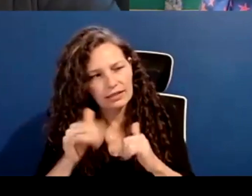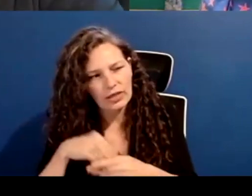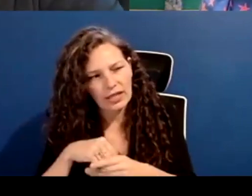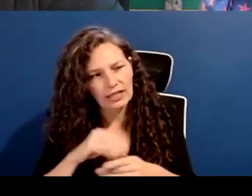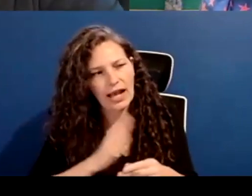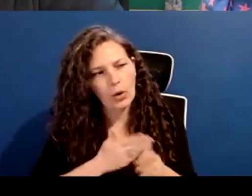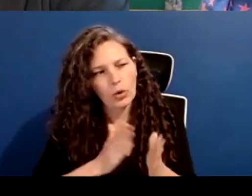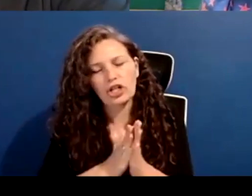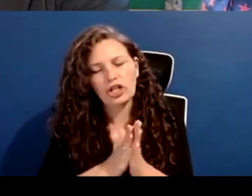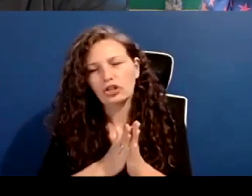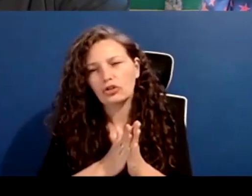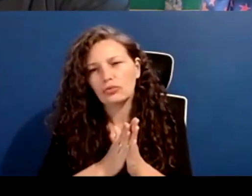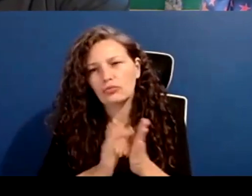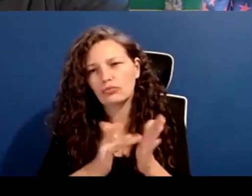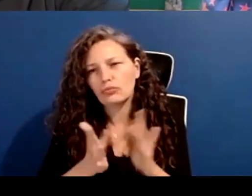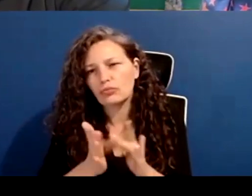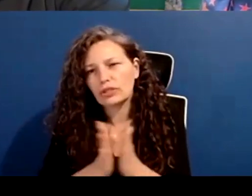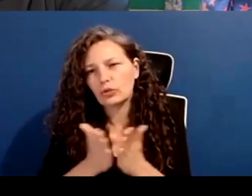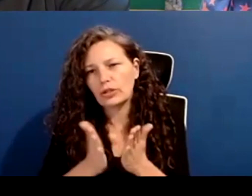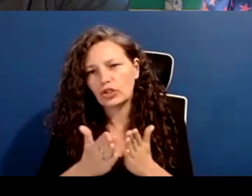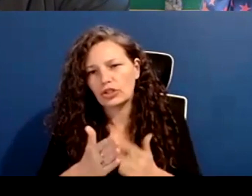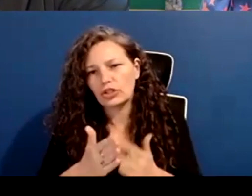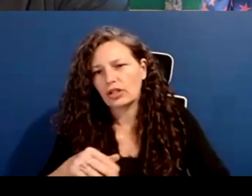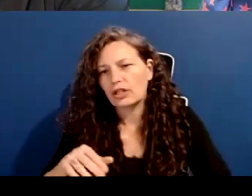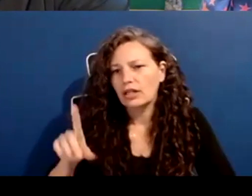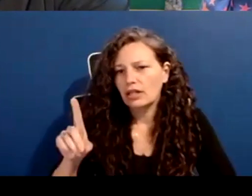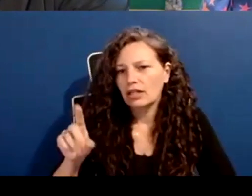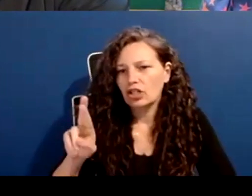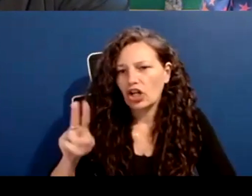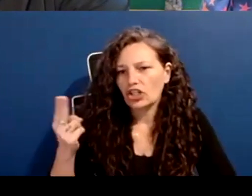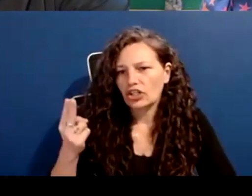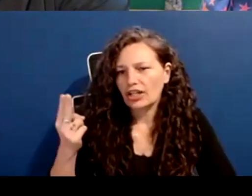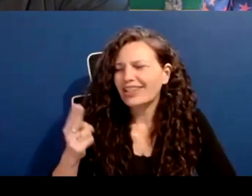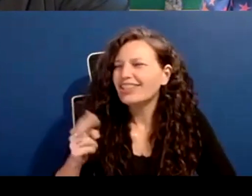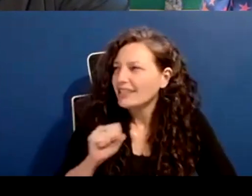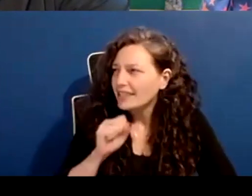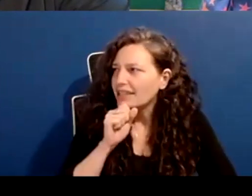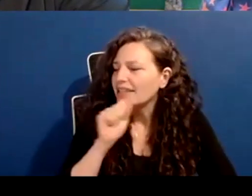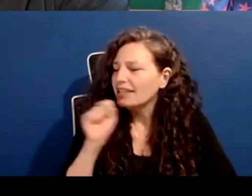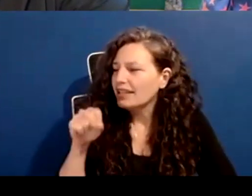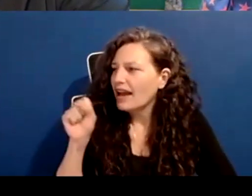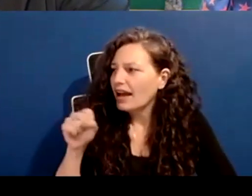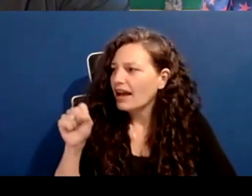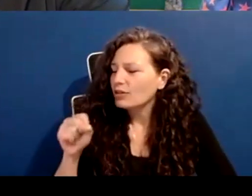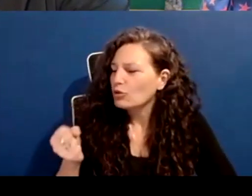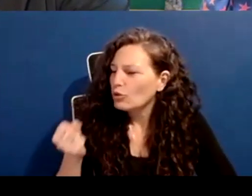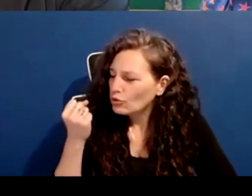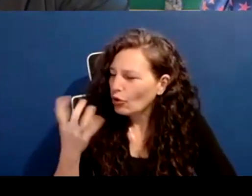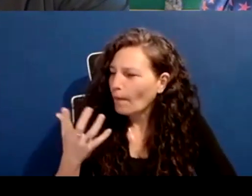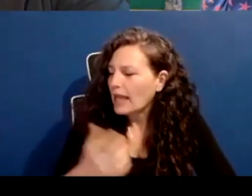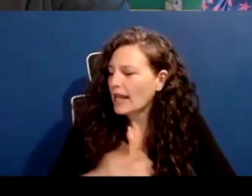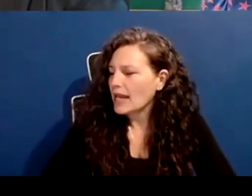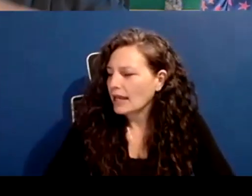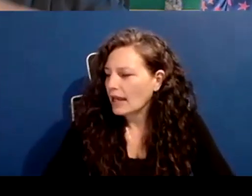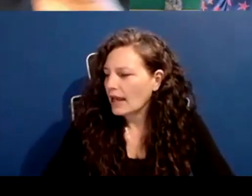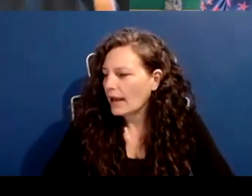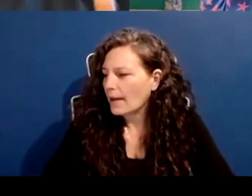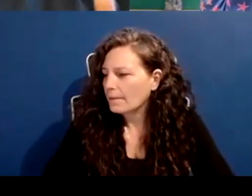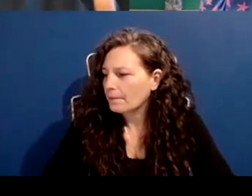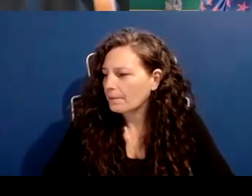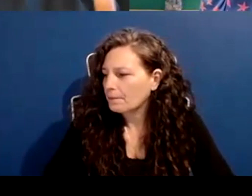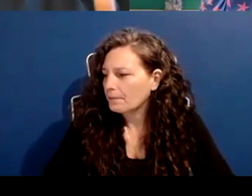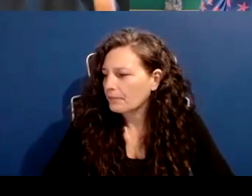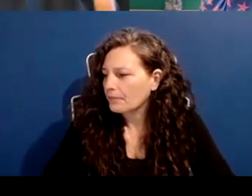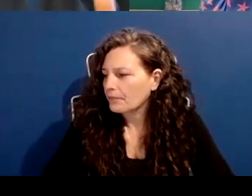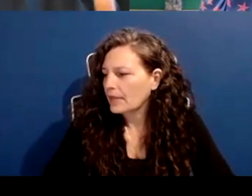So many. I think just to sort of pick up on your brilliant